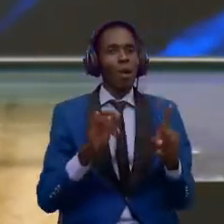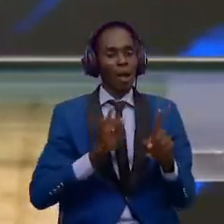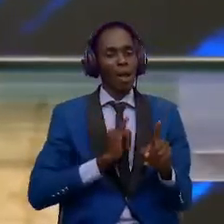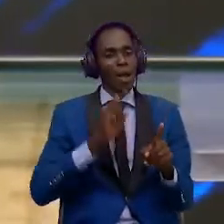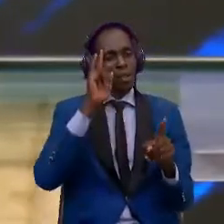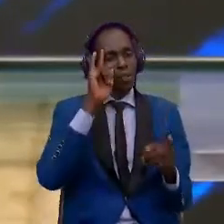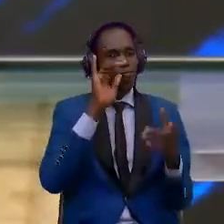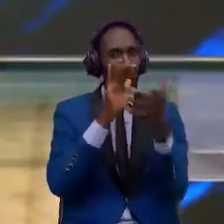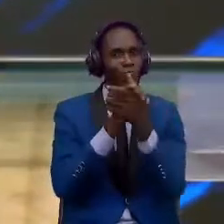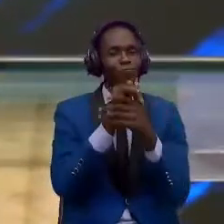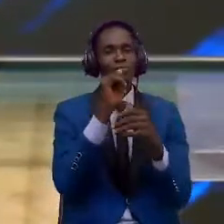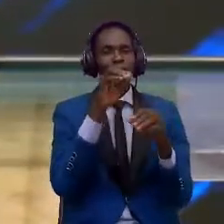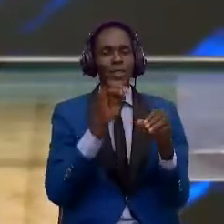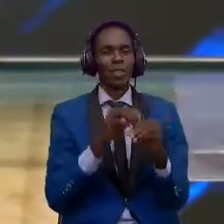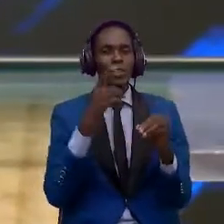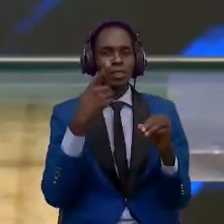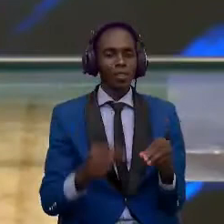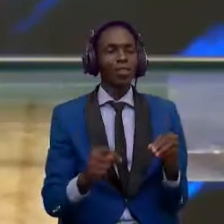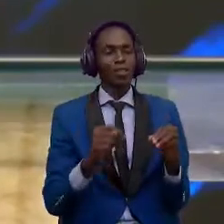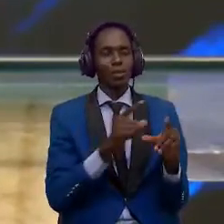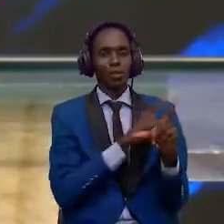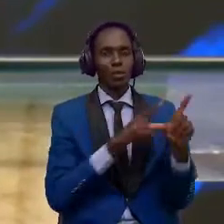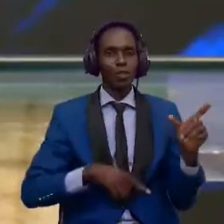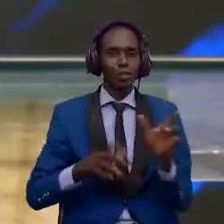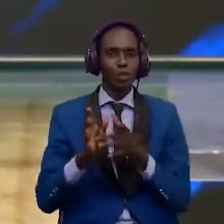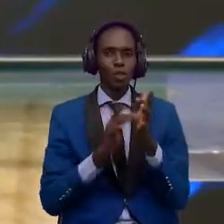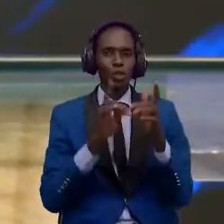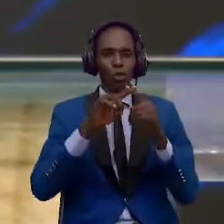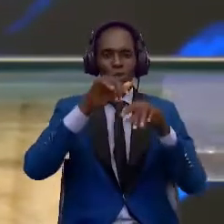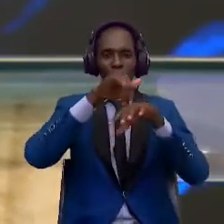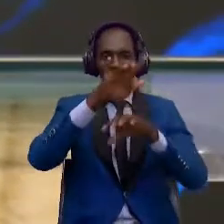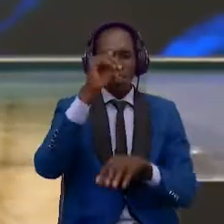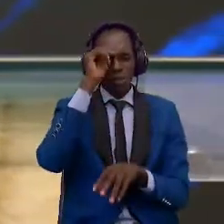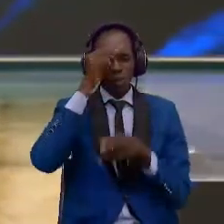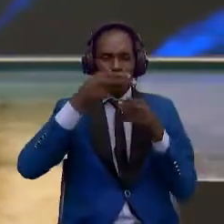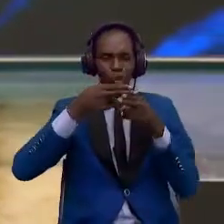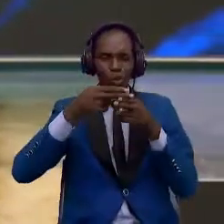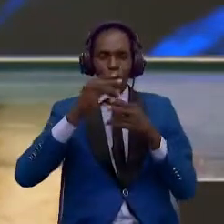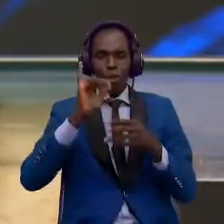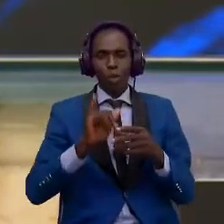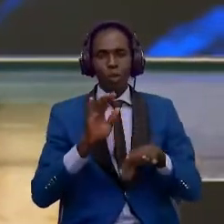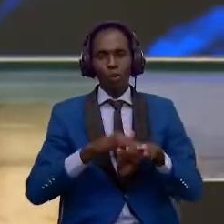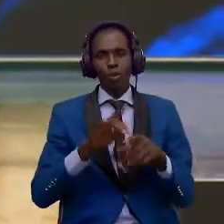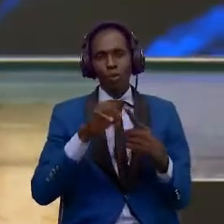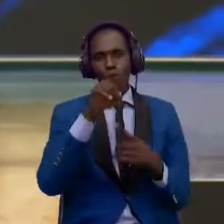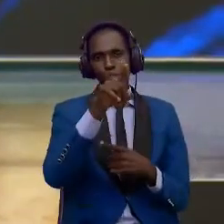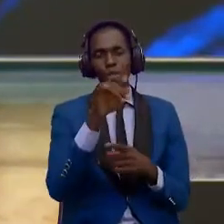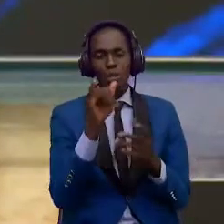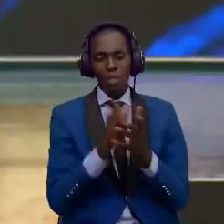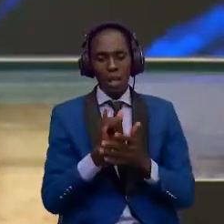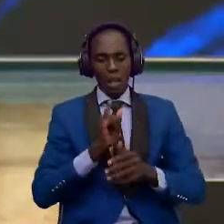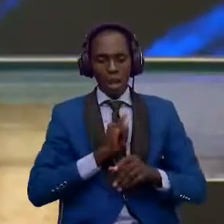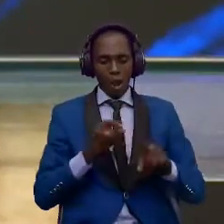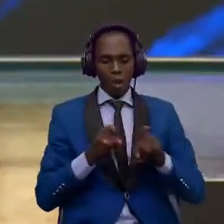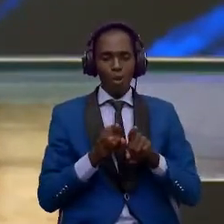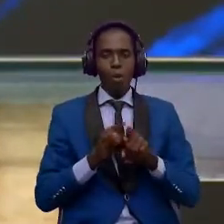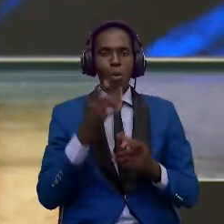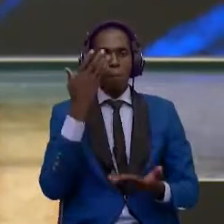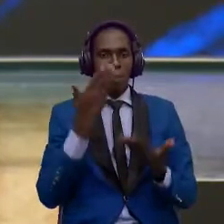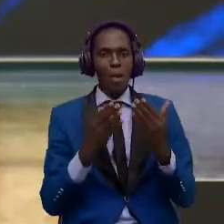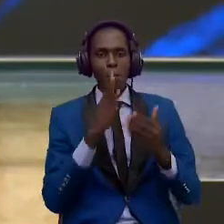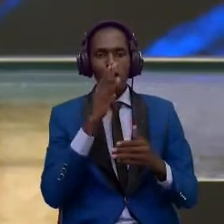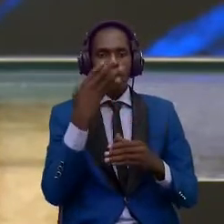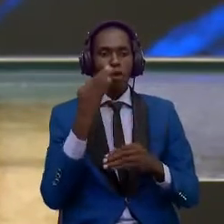Jesus to send Timothy shortly unto you, that I also may be of good comfort when I